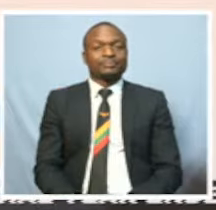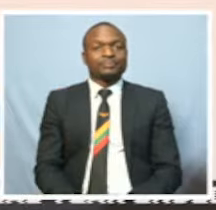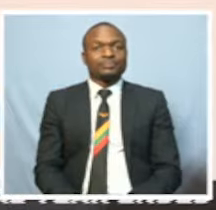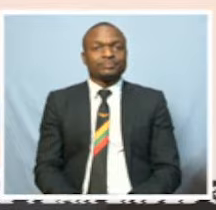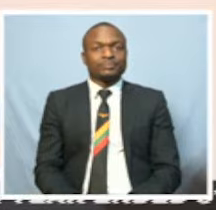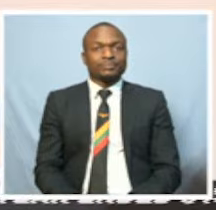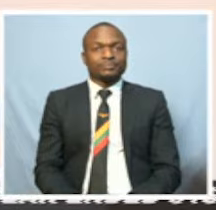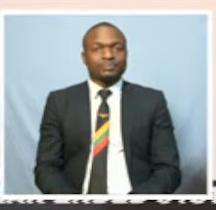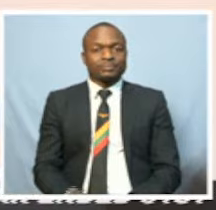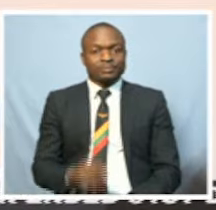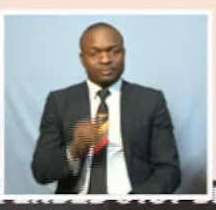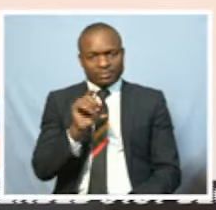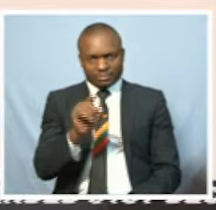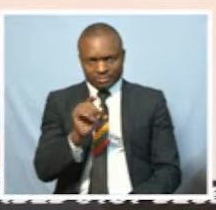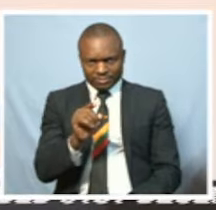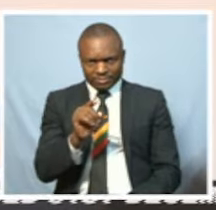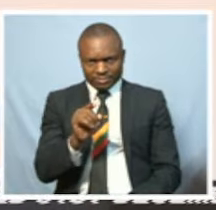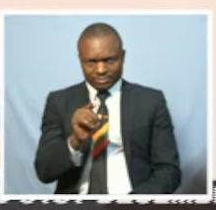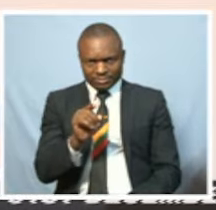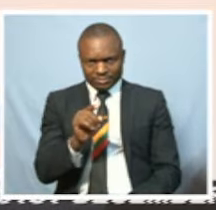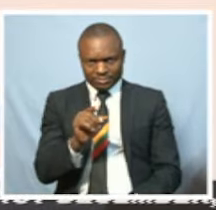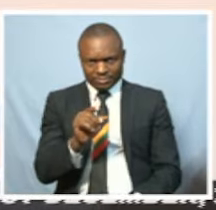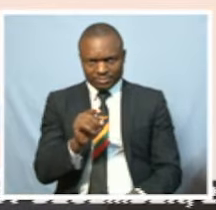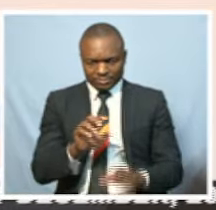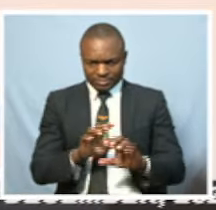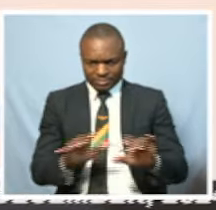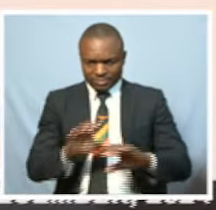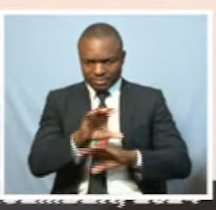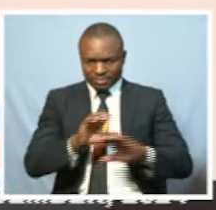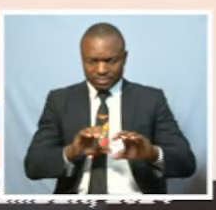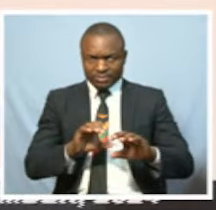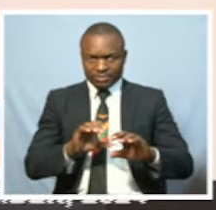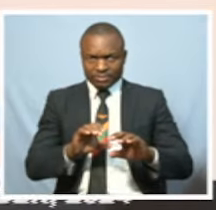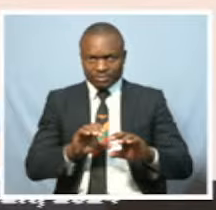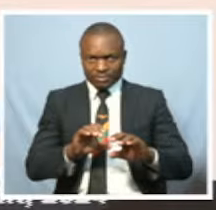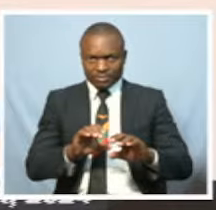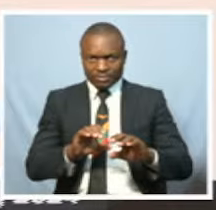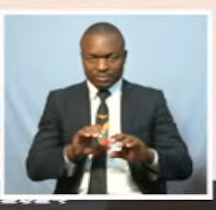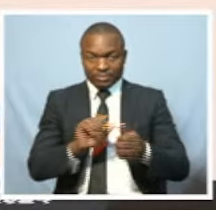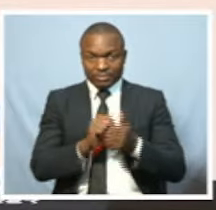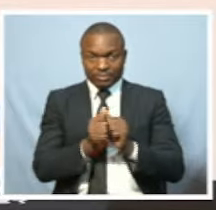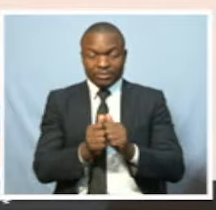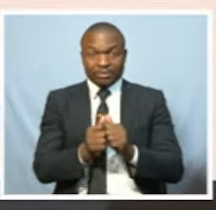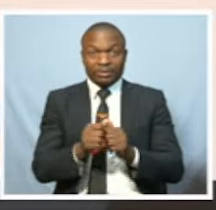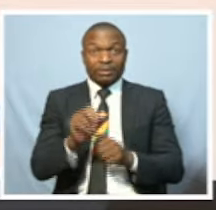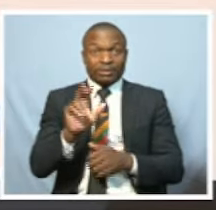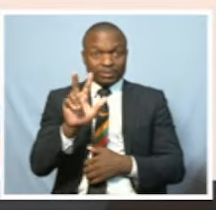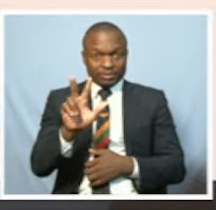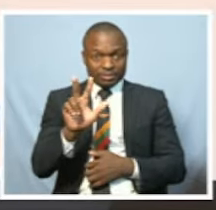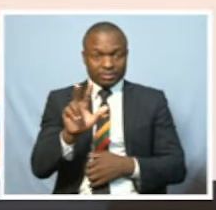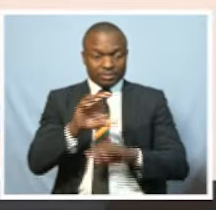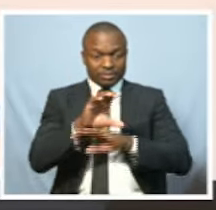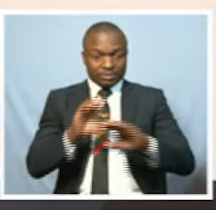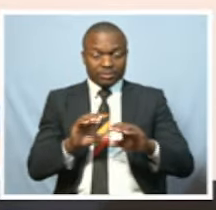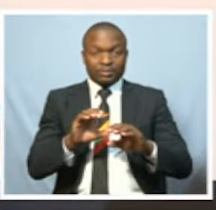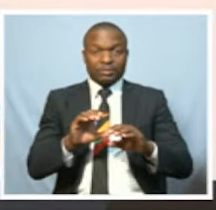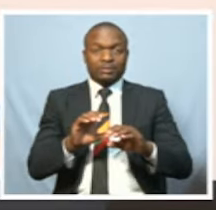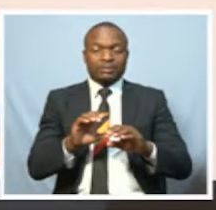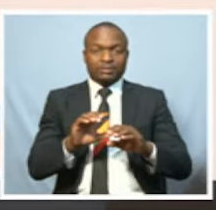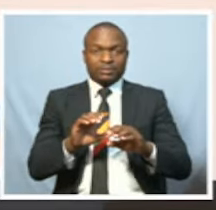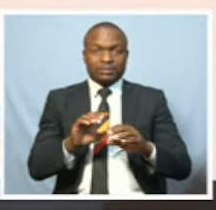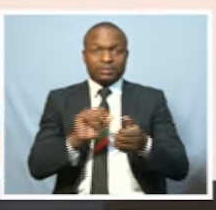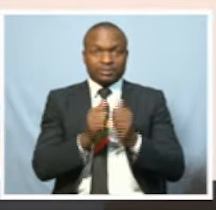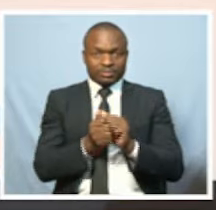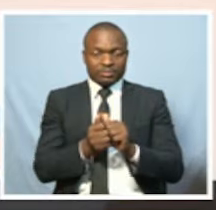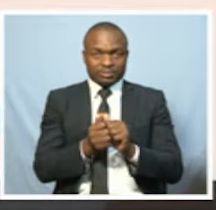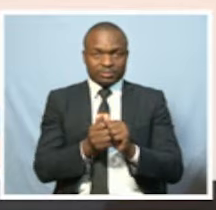is a typo on cause of query, sentence number 3. Cause of query, sentence number 3, on